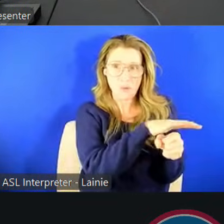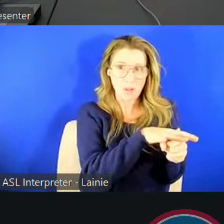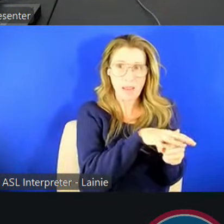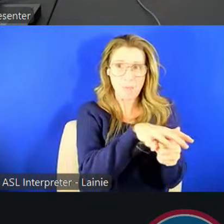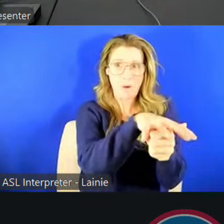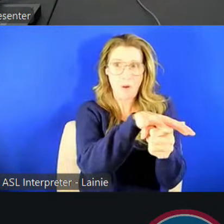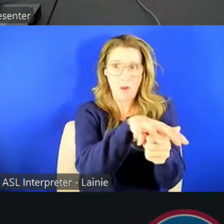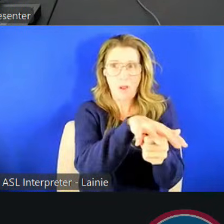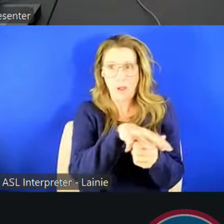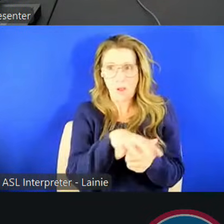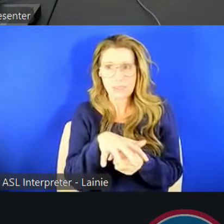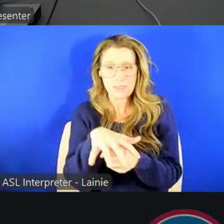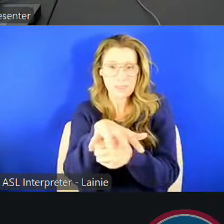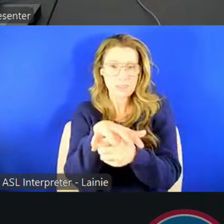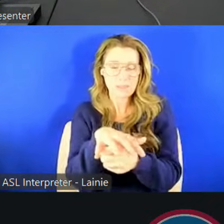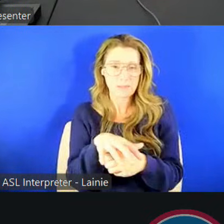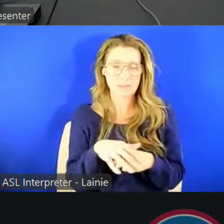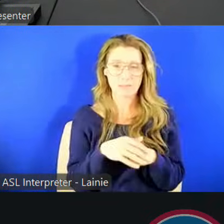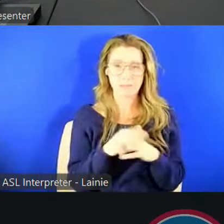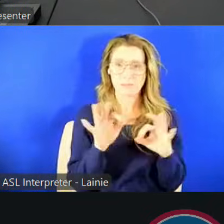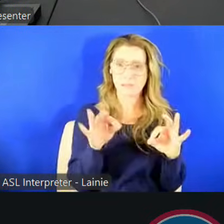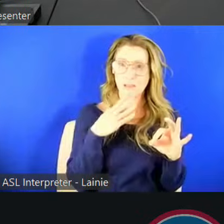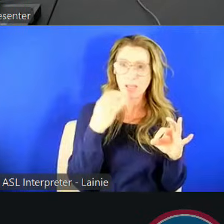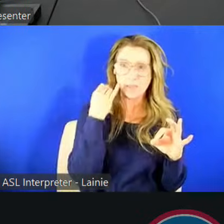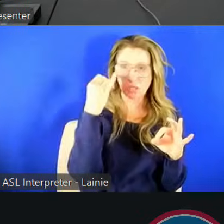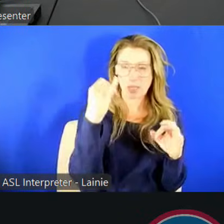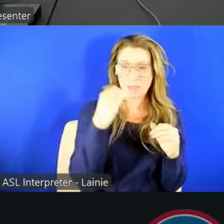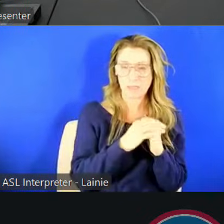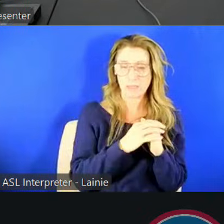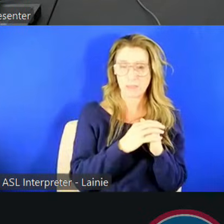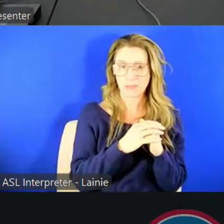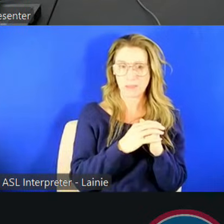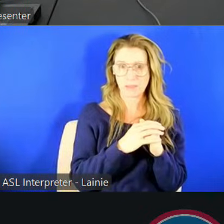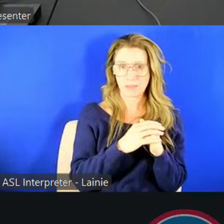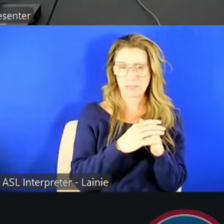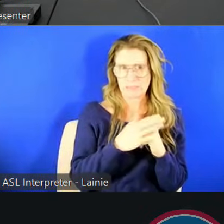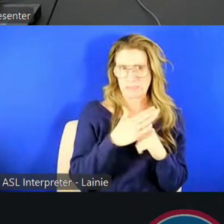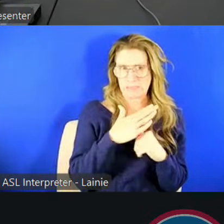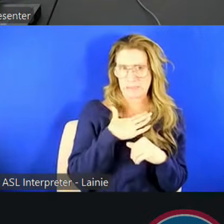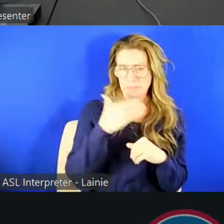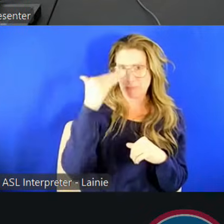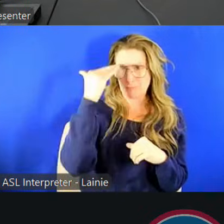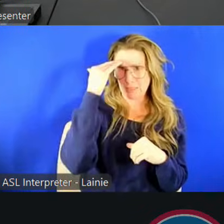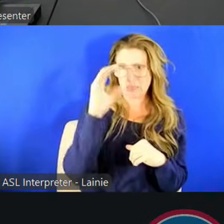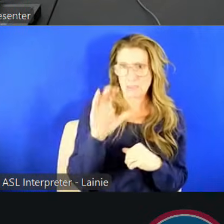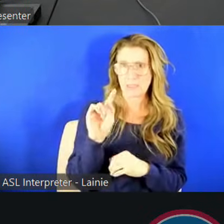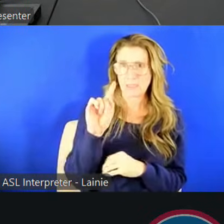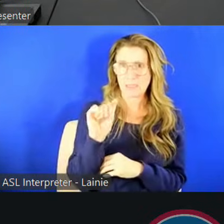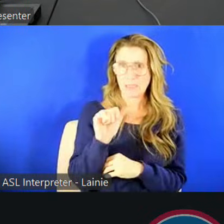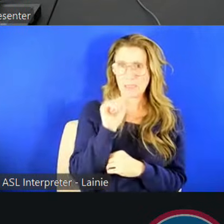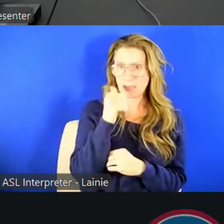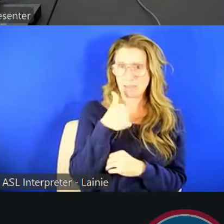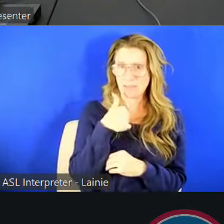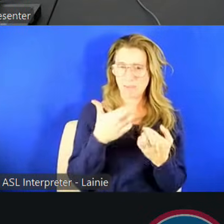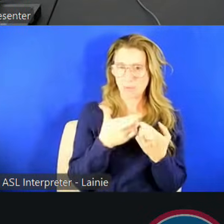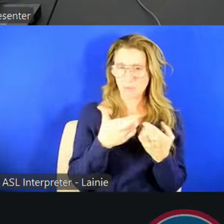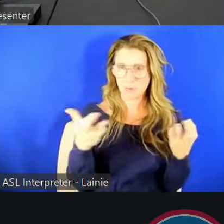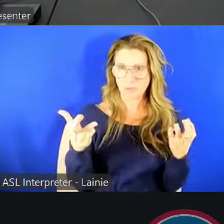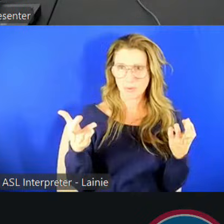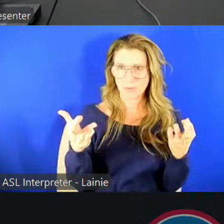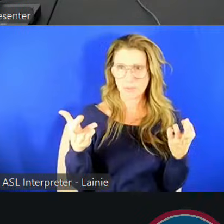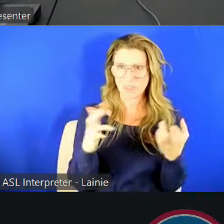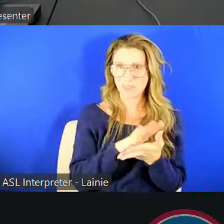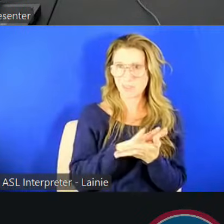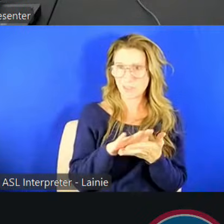great idea. I was going to say, as far as I'm aware, CTA doesn't have the resources to clear bus stops